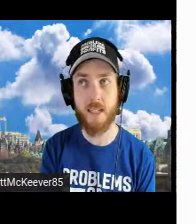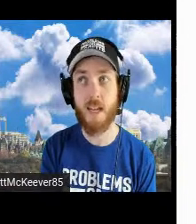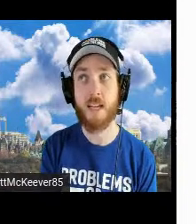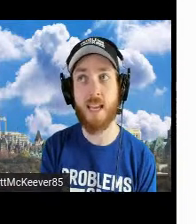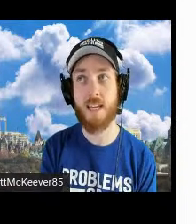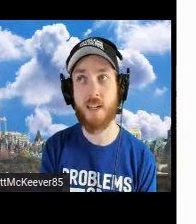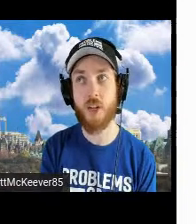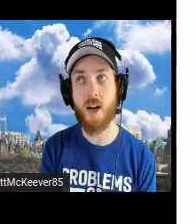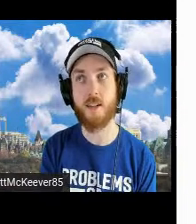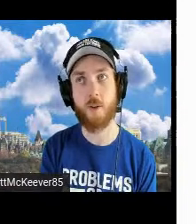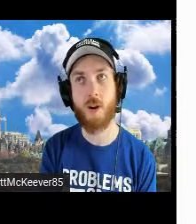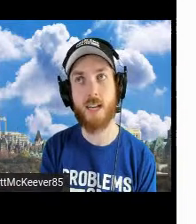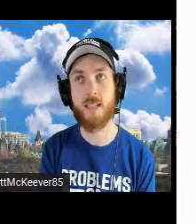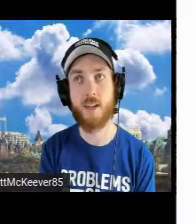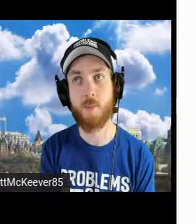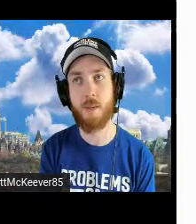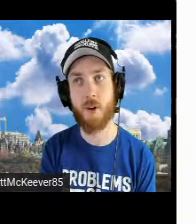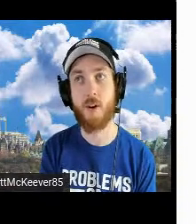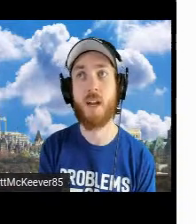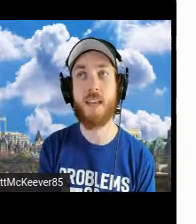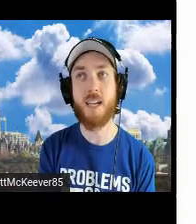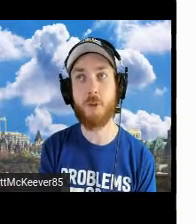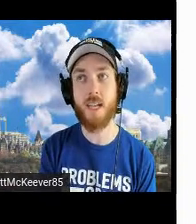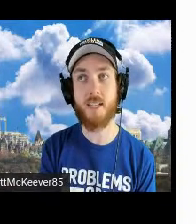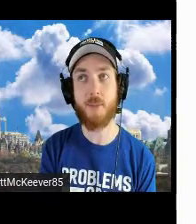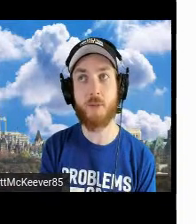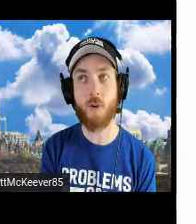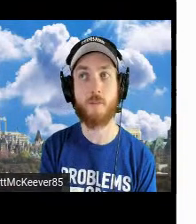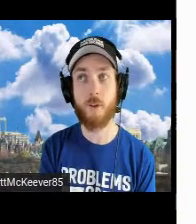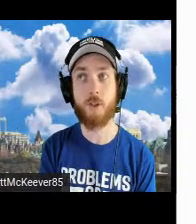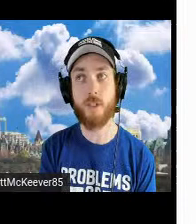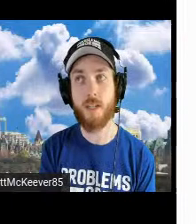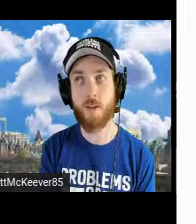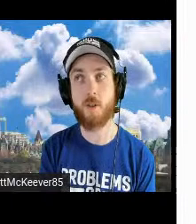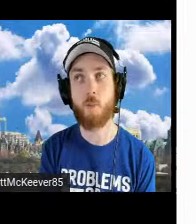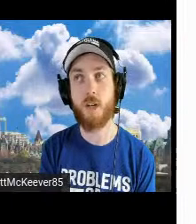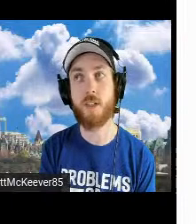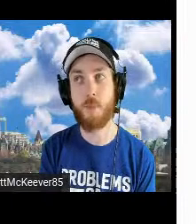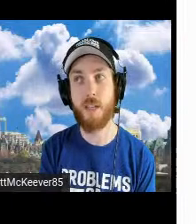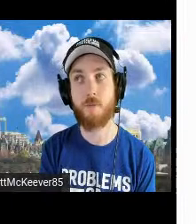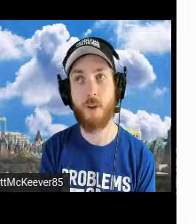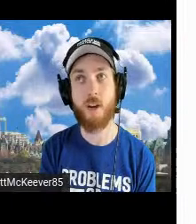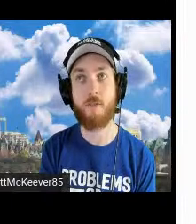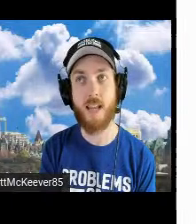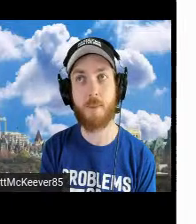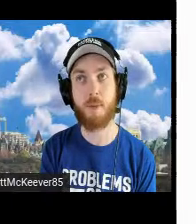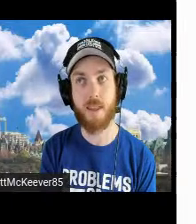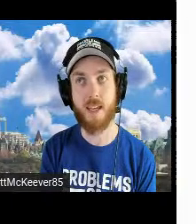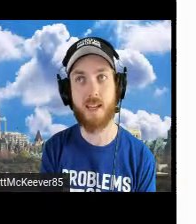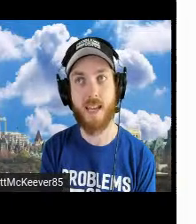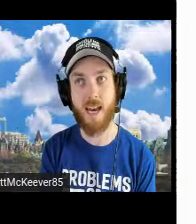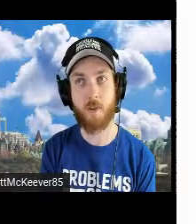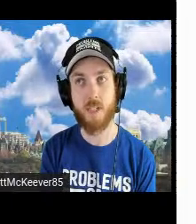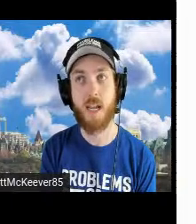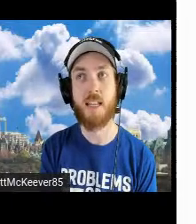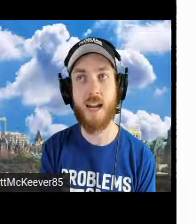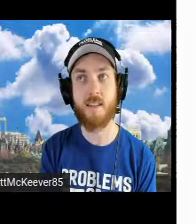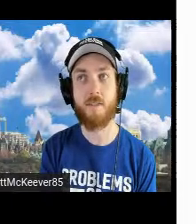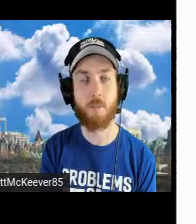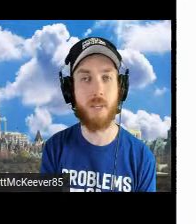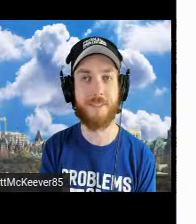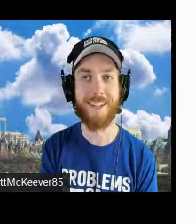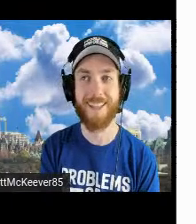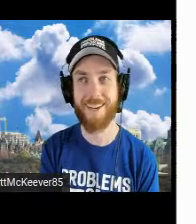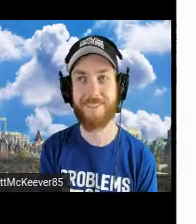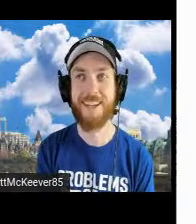a mask, taking a shot, and harassing other people. They can pretend to be strong, virtuous heroes whilst being frail, flabby, pathetic cowards. None